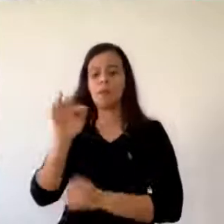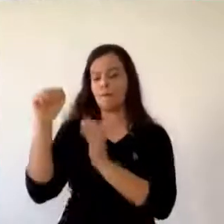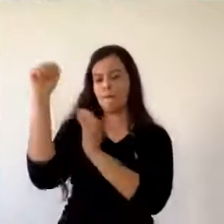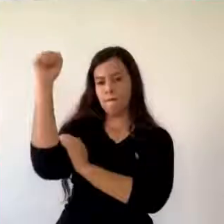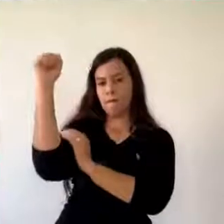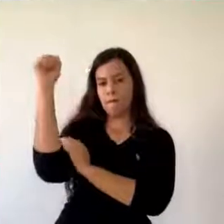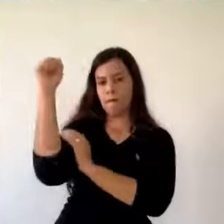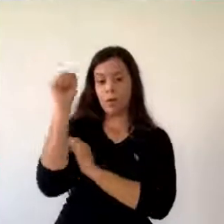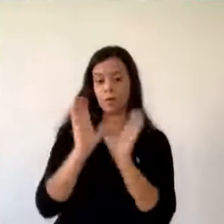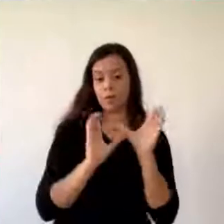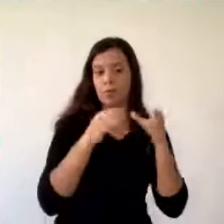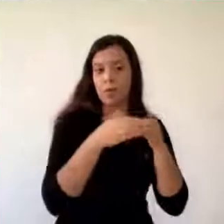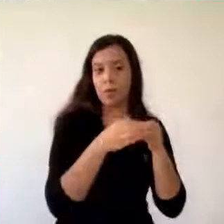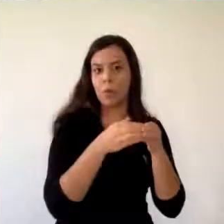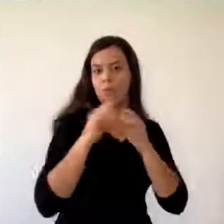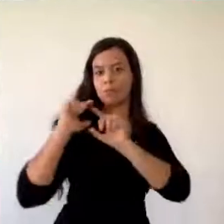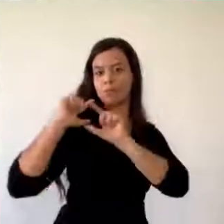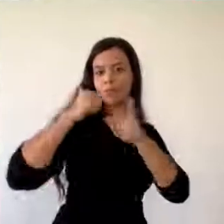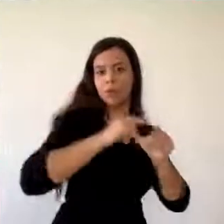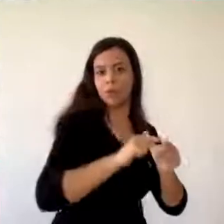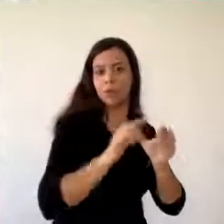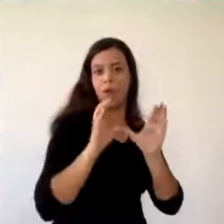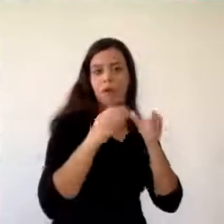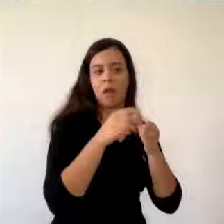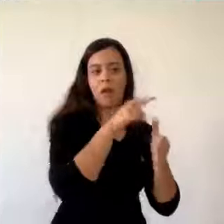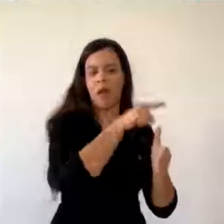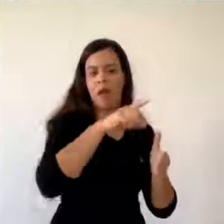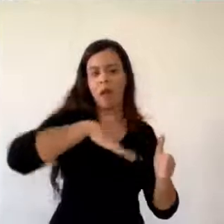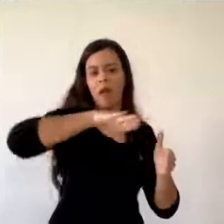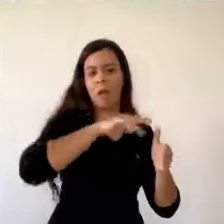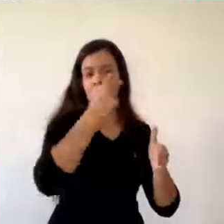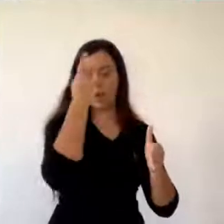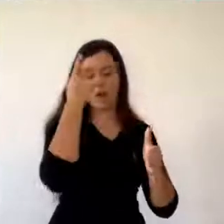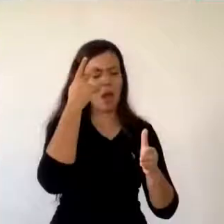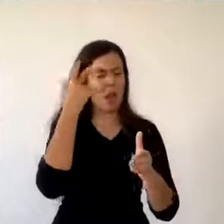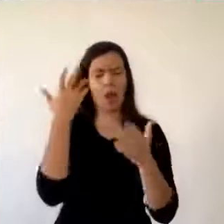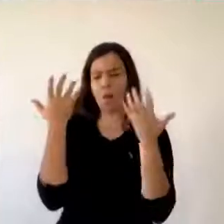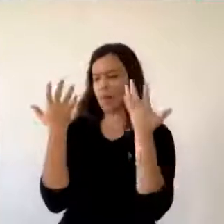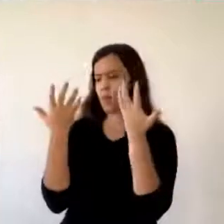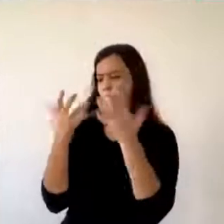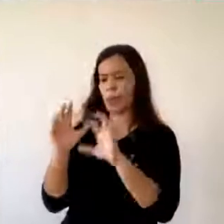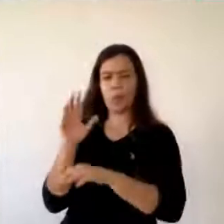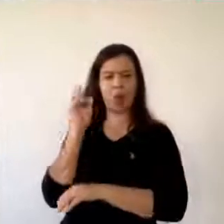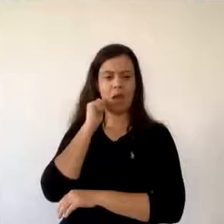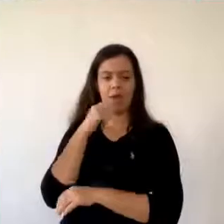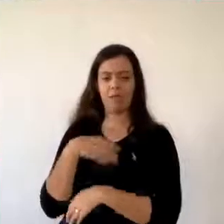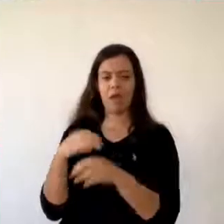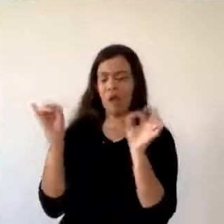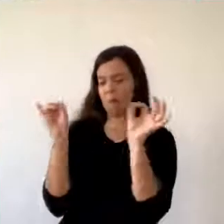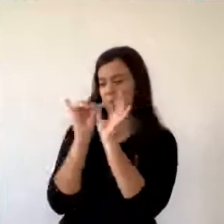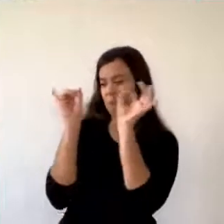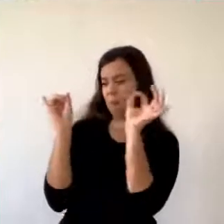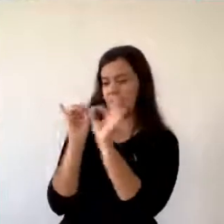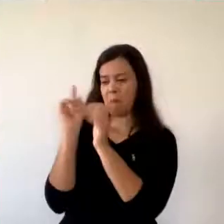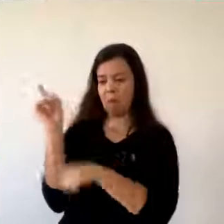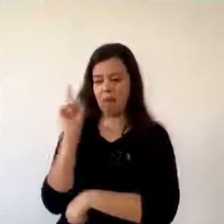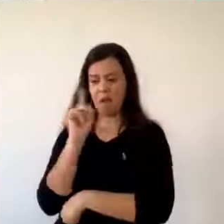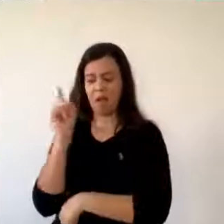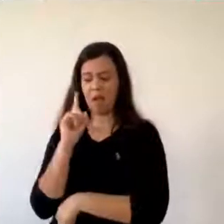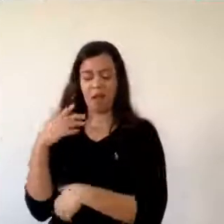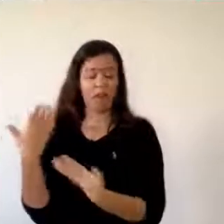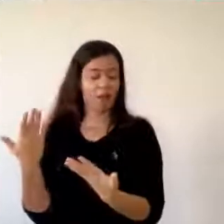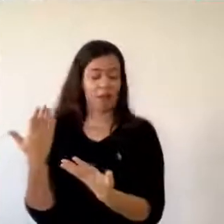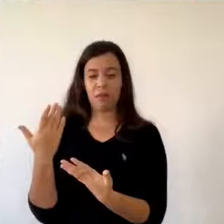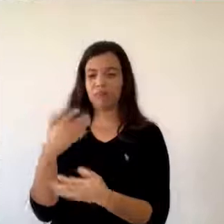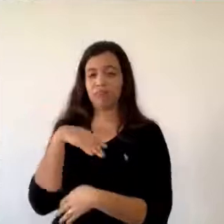you're talking to people who are close to a theme, this means that you are just complaining